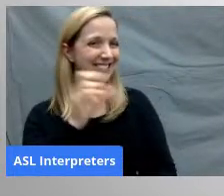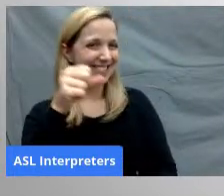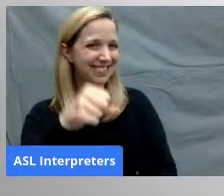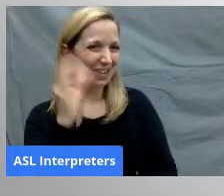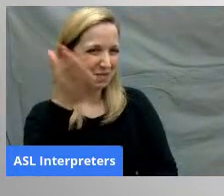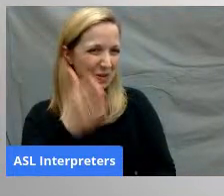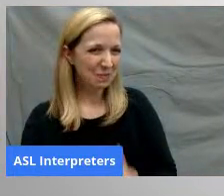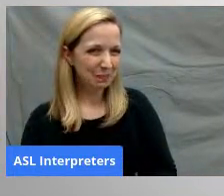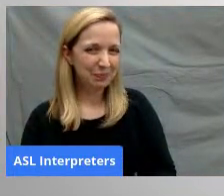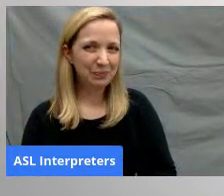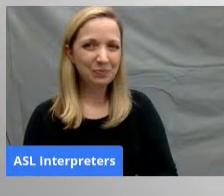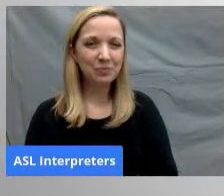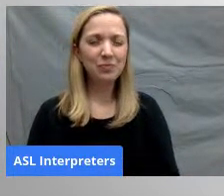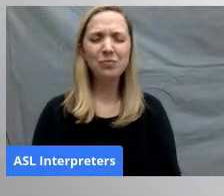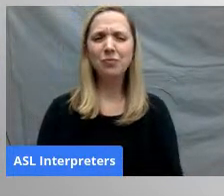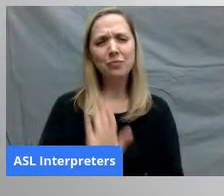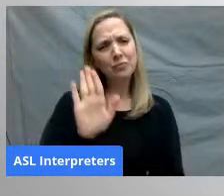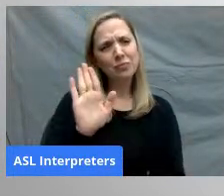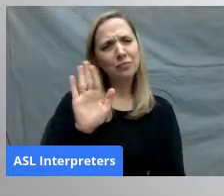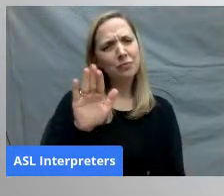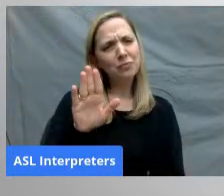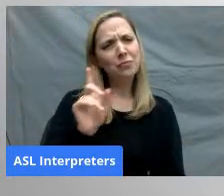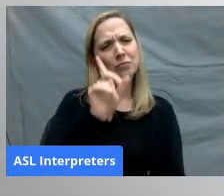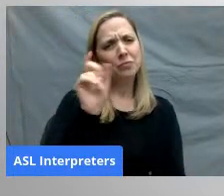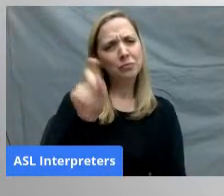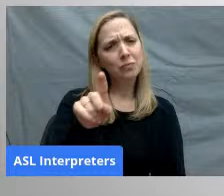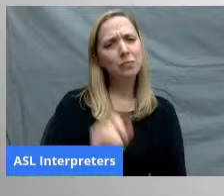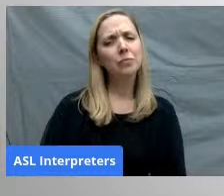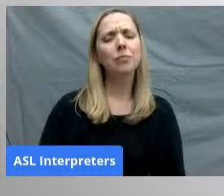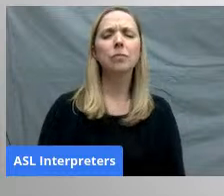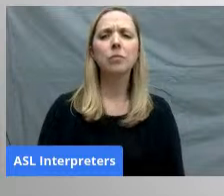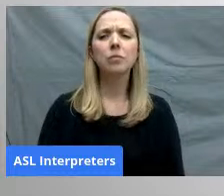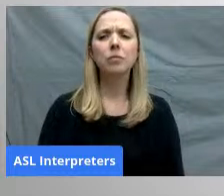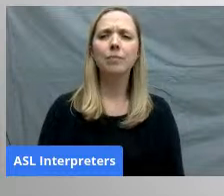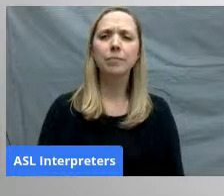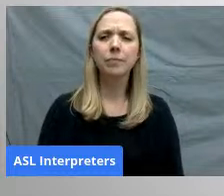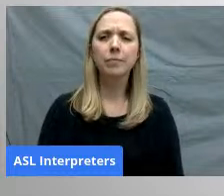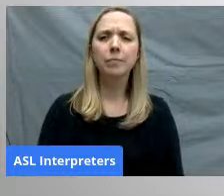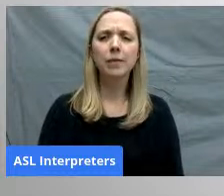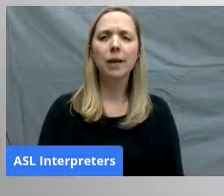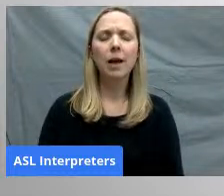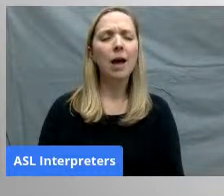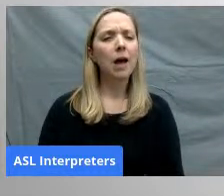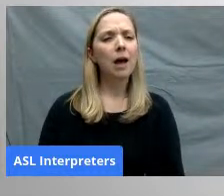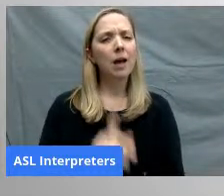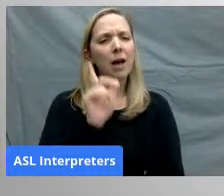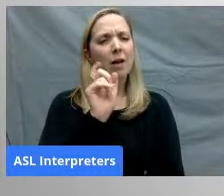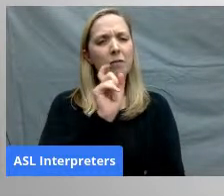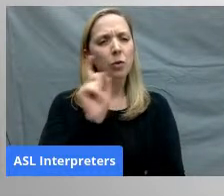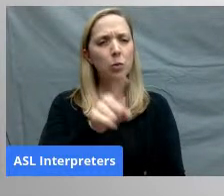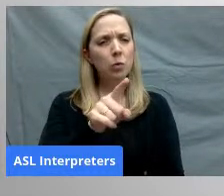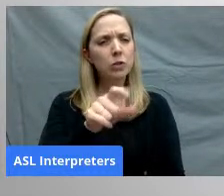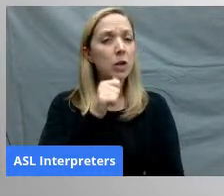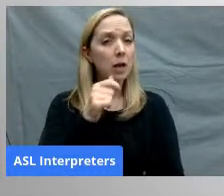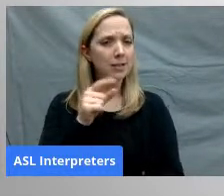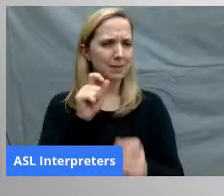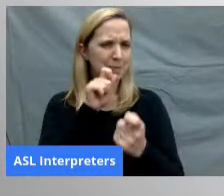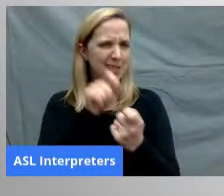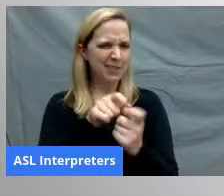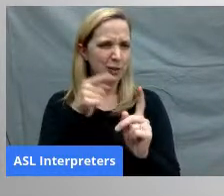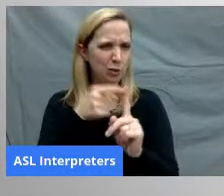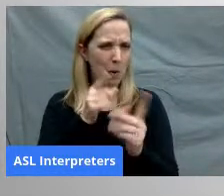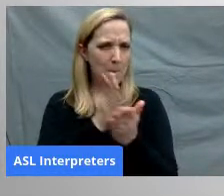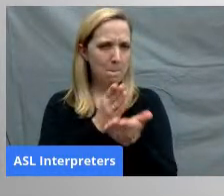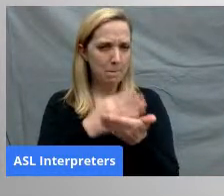I have a question. I'm sure that and it's not a budget, but it is about funding. I'm sure everybody on the board probably